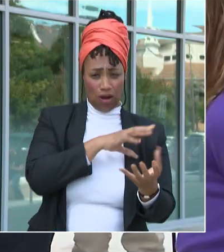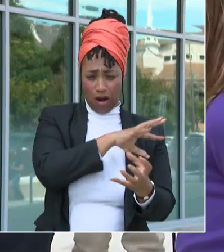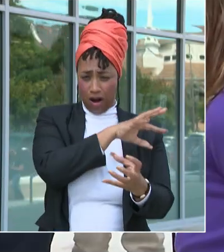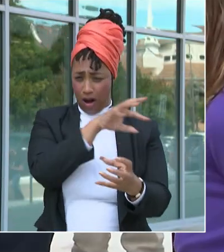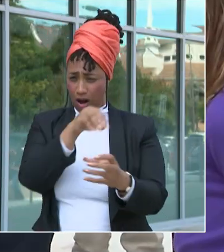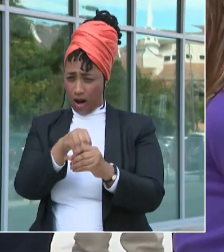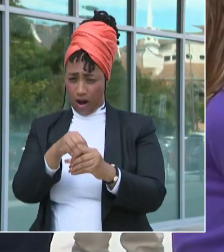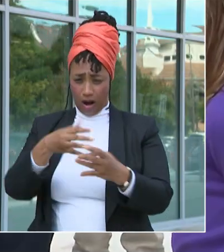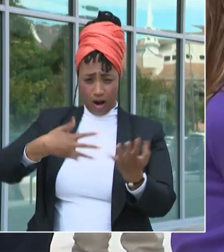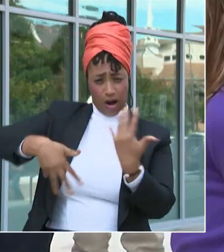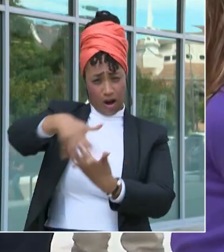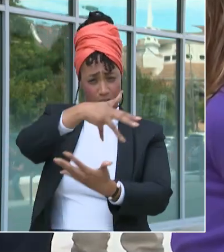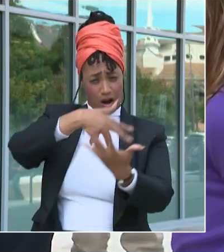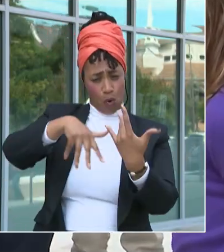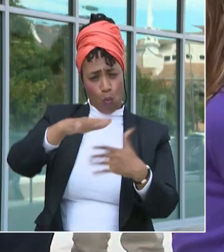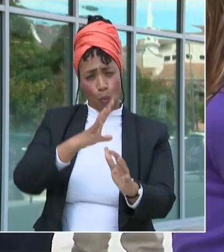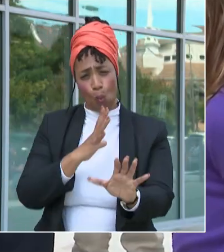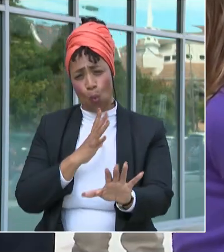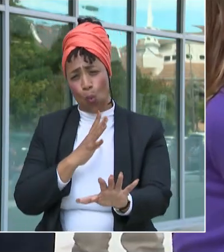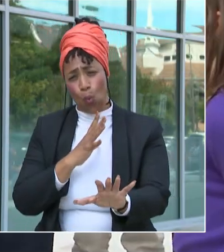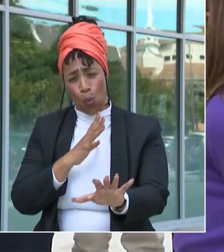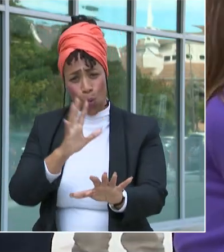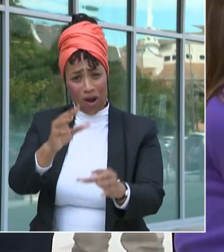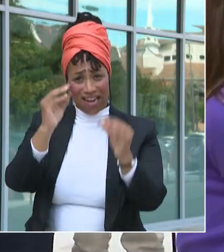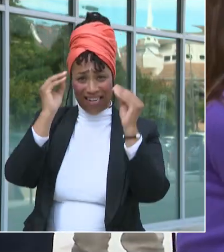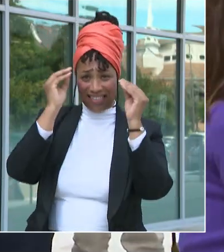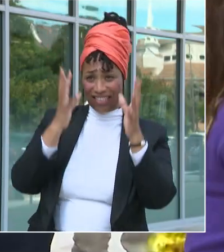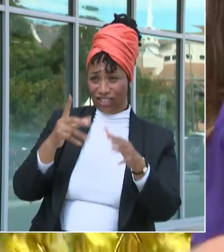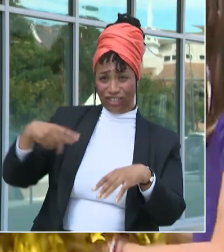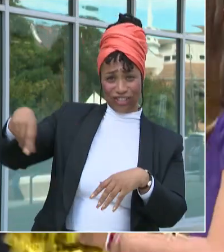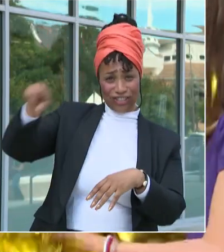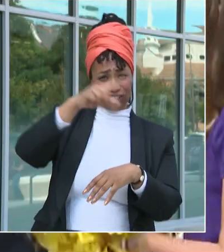have a space and enough space to do so.